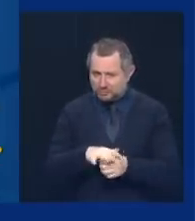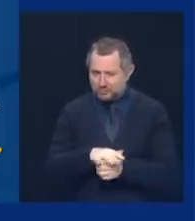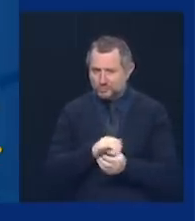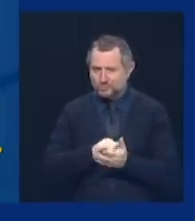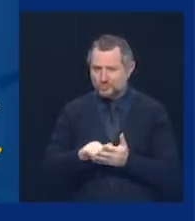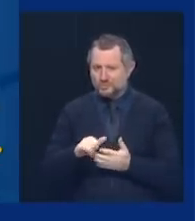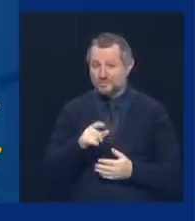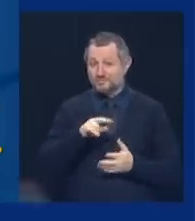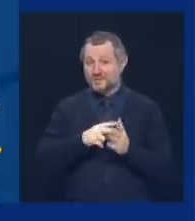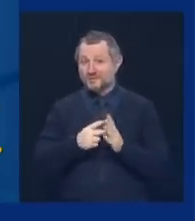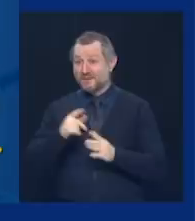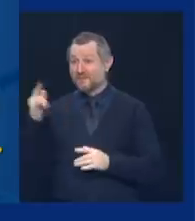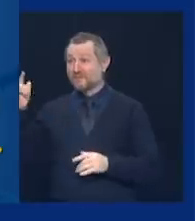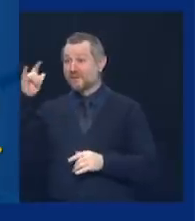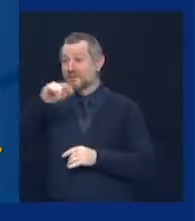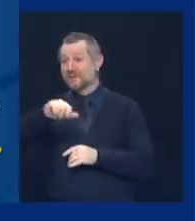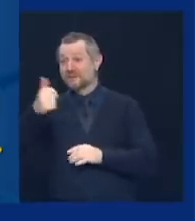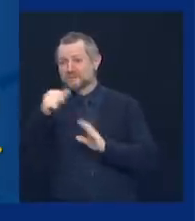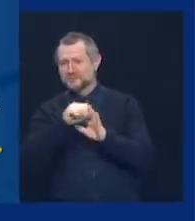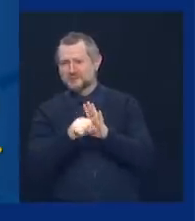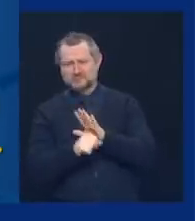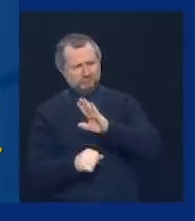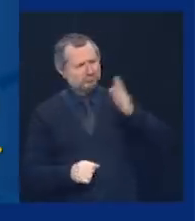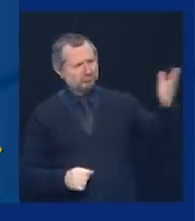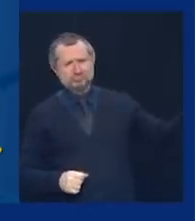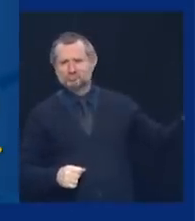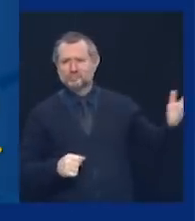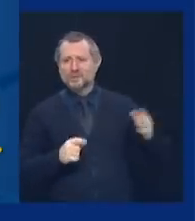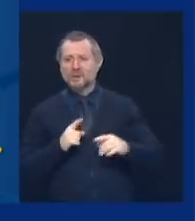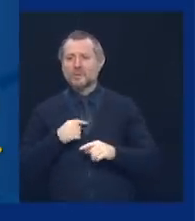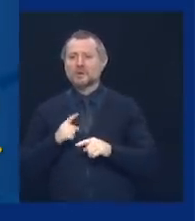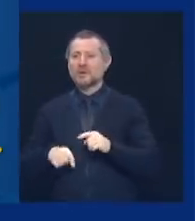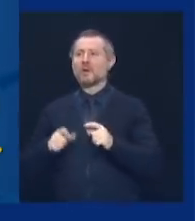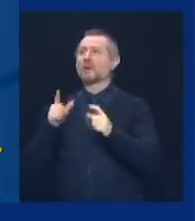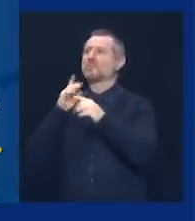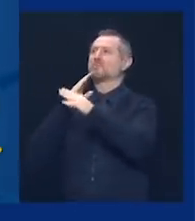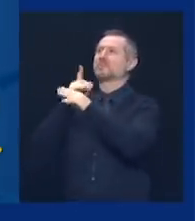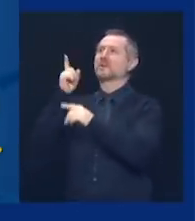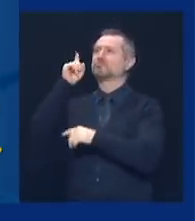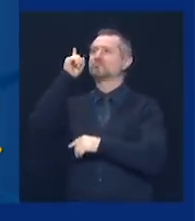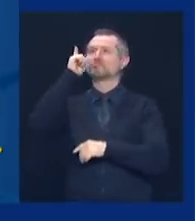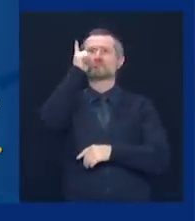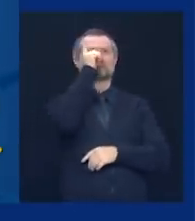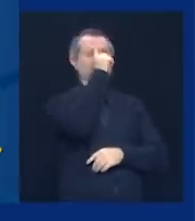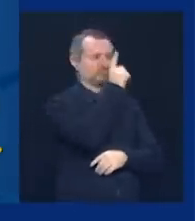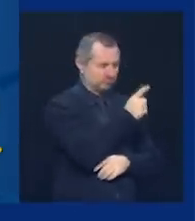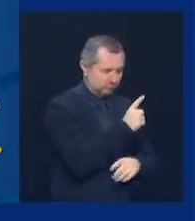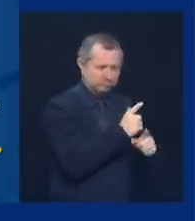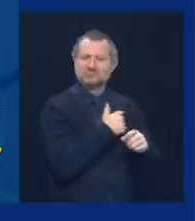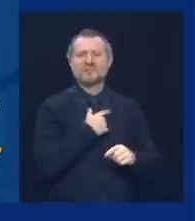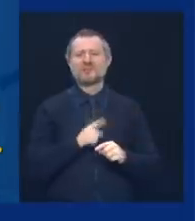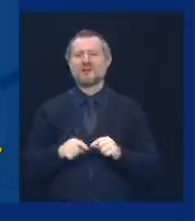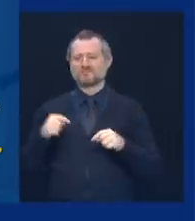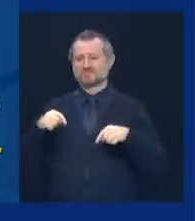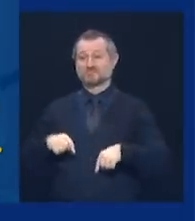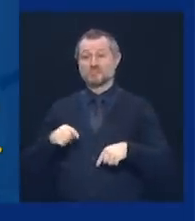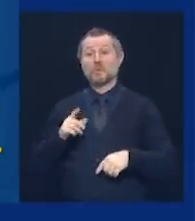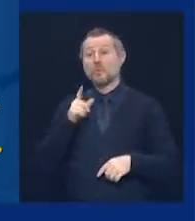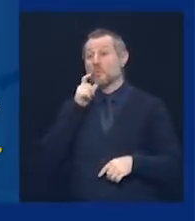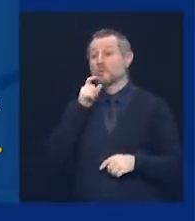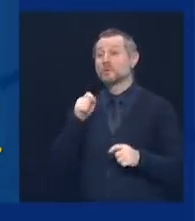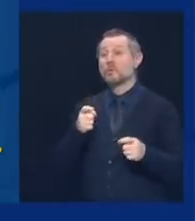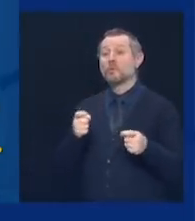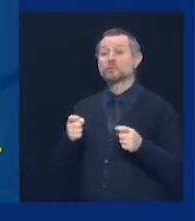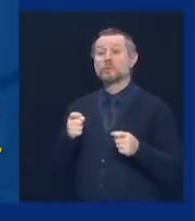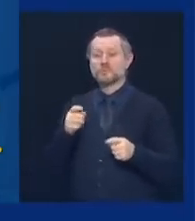state, and I can't prevent flying into another state. Only the federal government can do